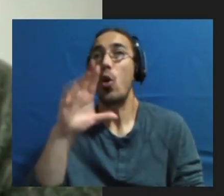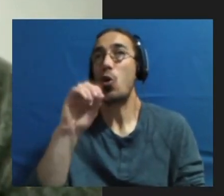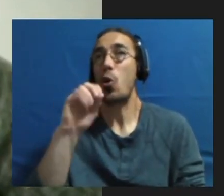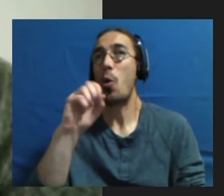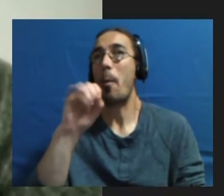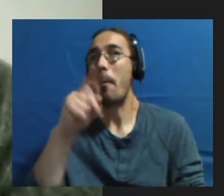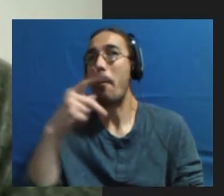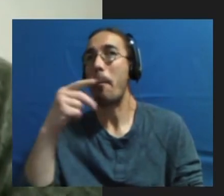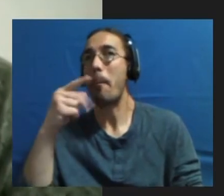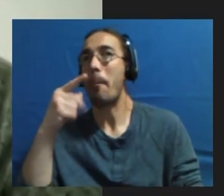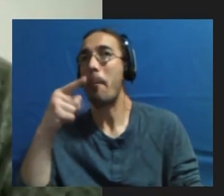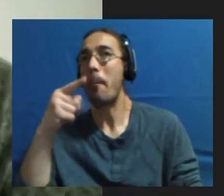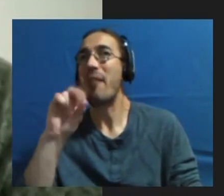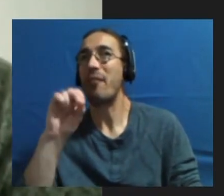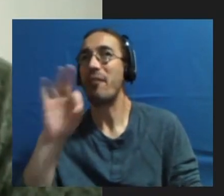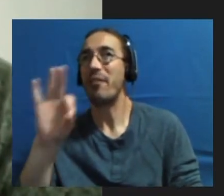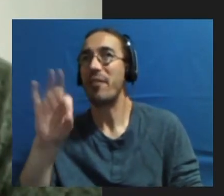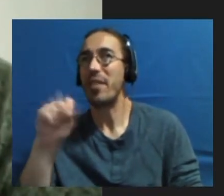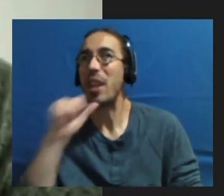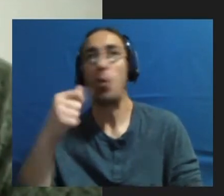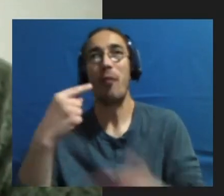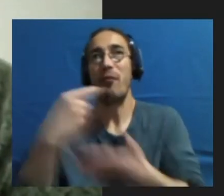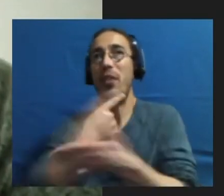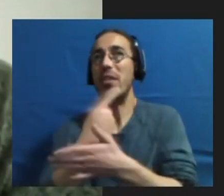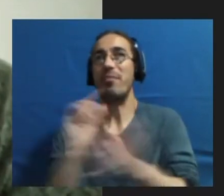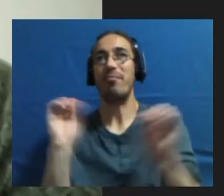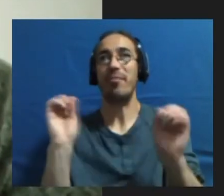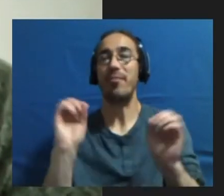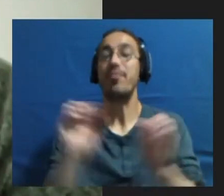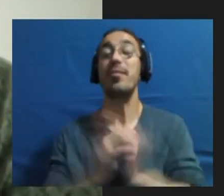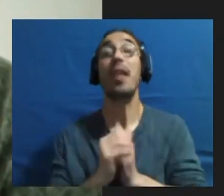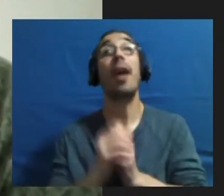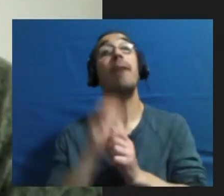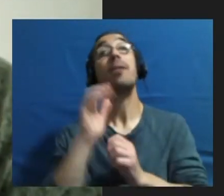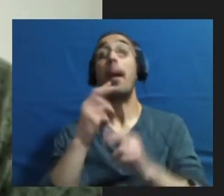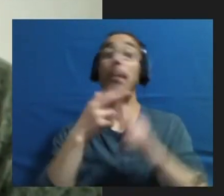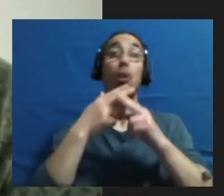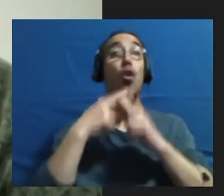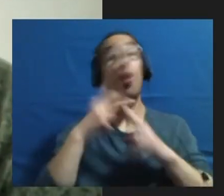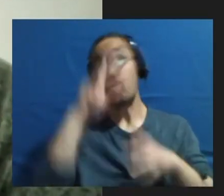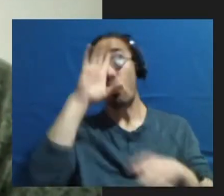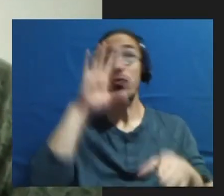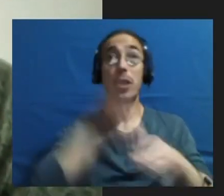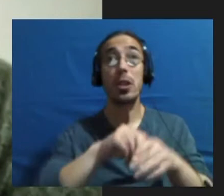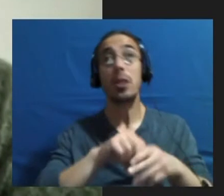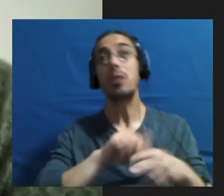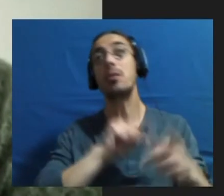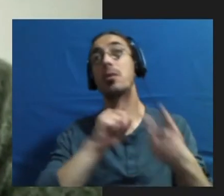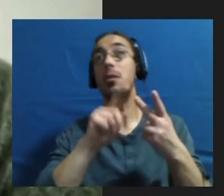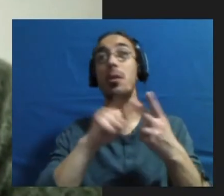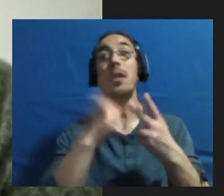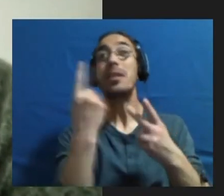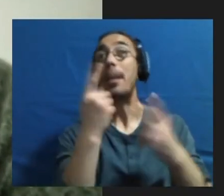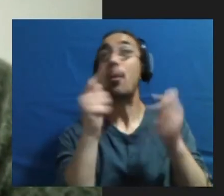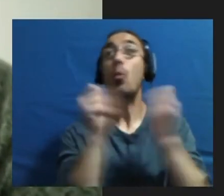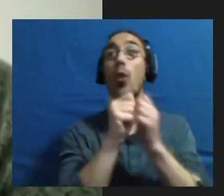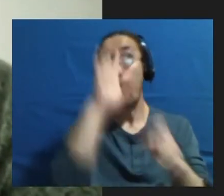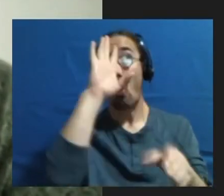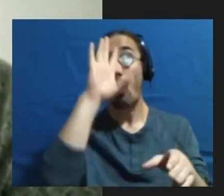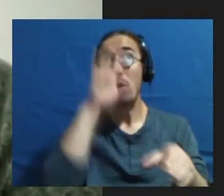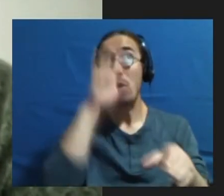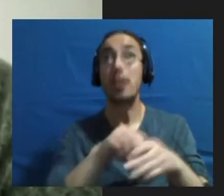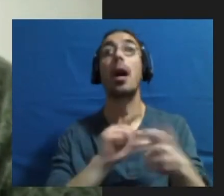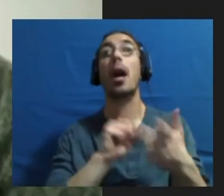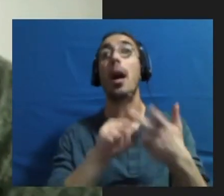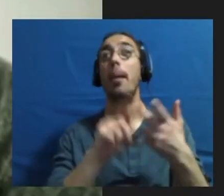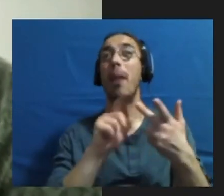take offense to that. I've been called autistic, someone with autism. I've been called a